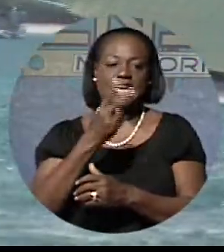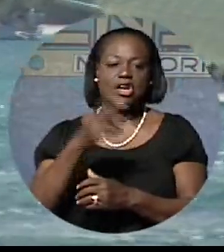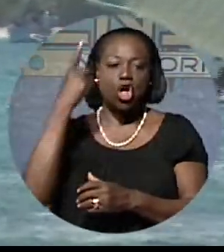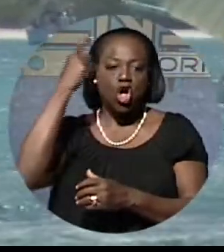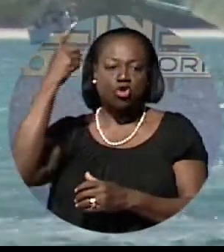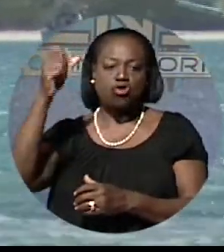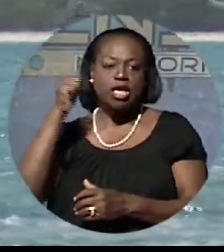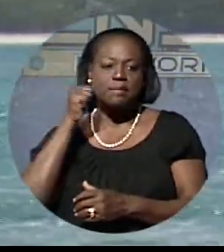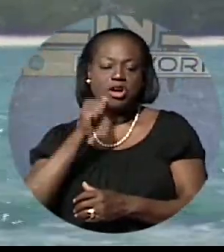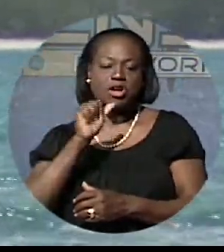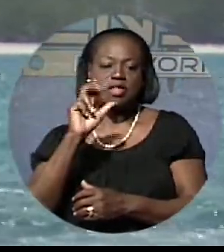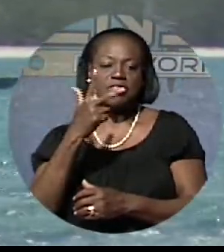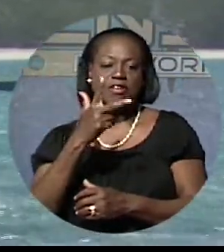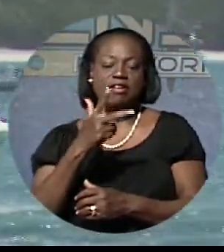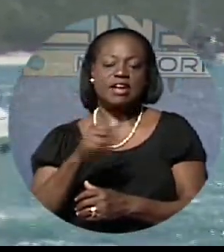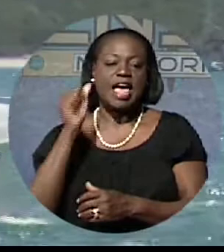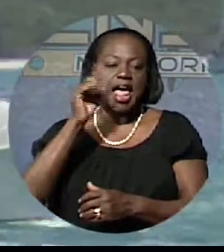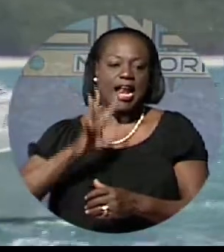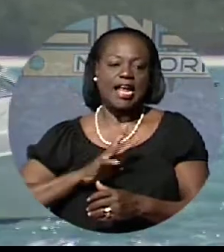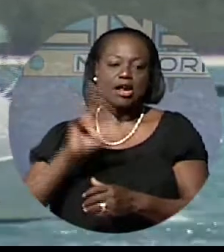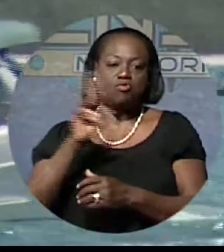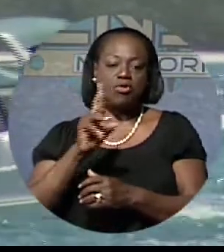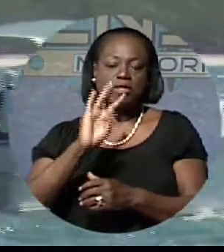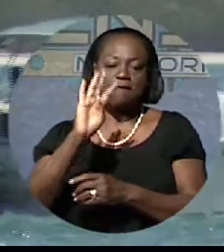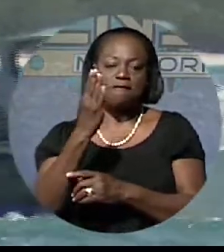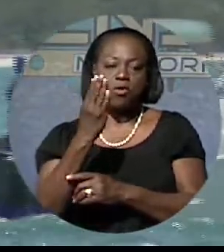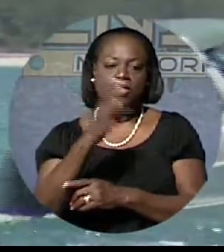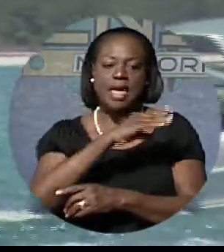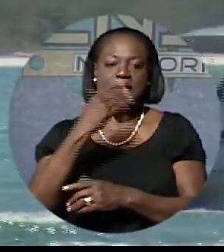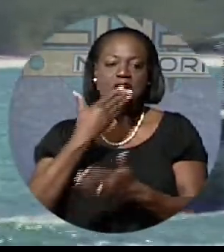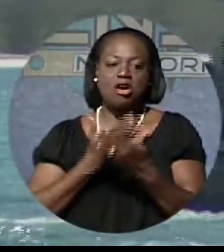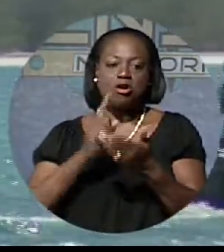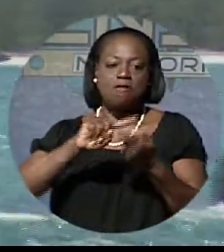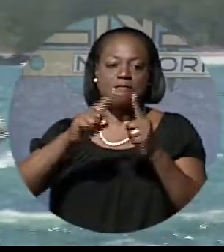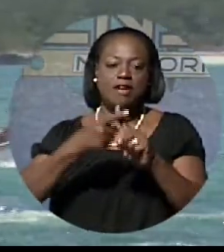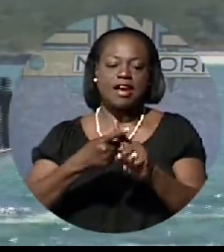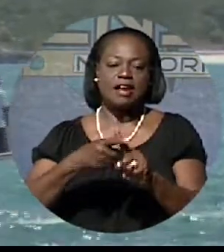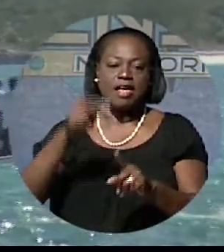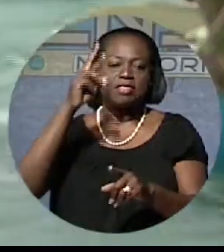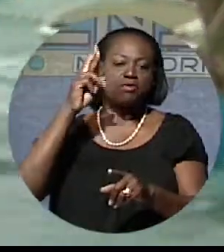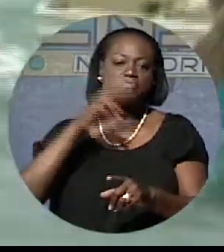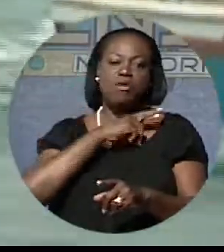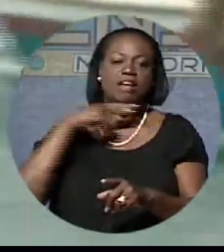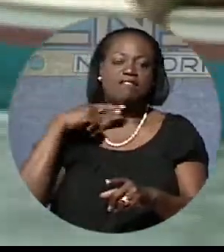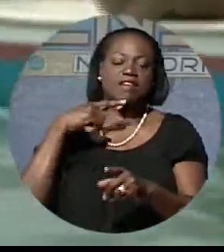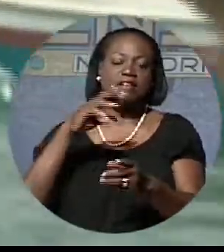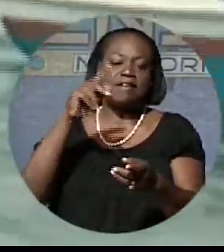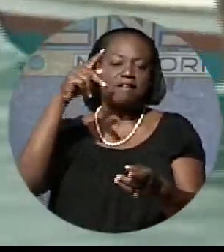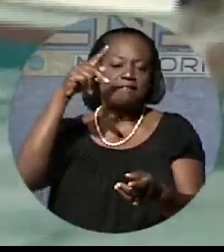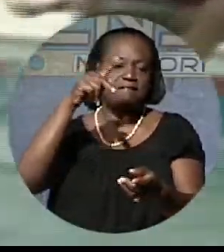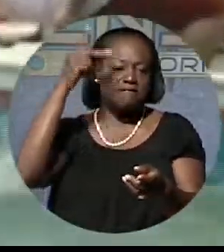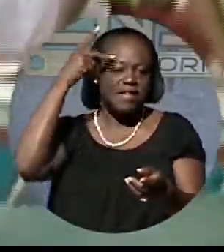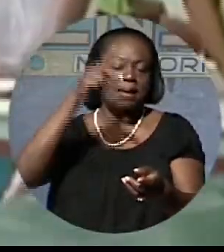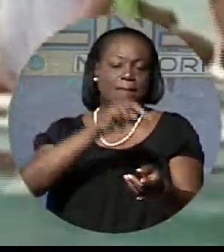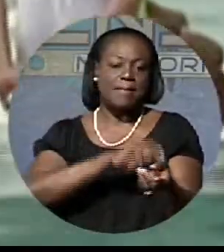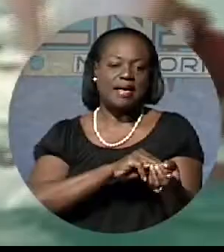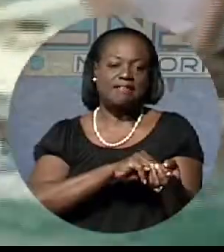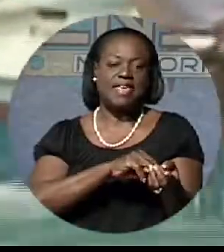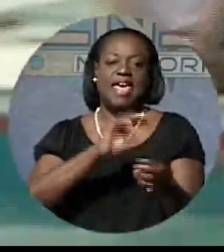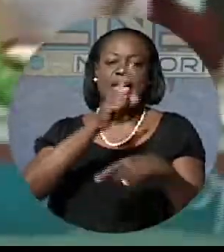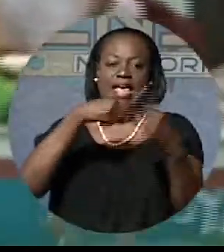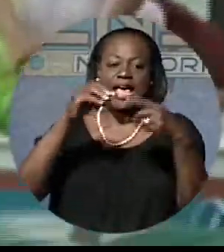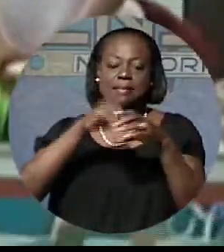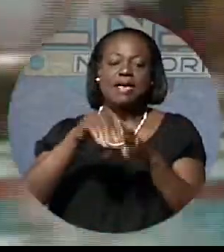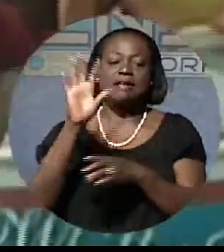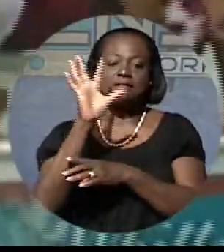Dream Girl. Lady Rootnell came in fourth. And my good friend, with Reverend Dr. Philip McPhee at the bow, well, she came in